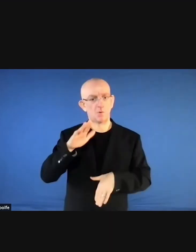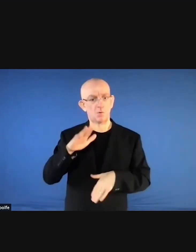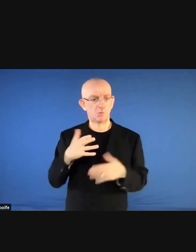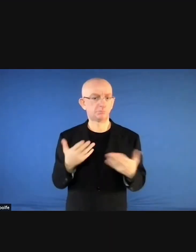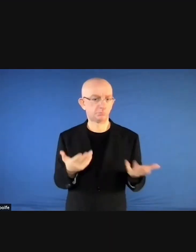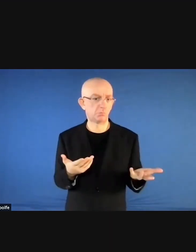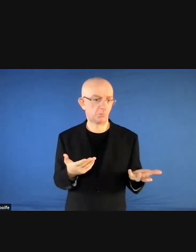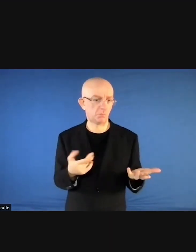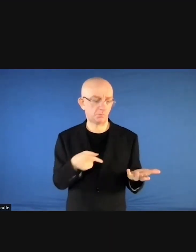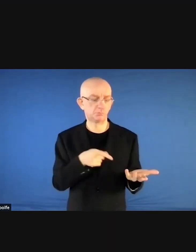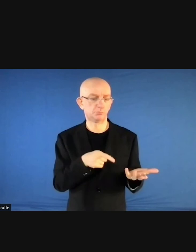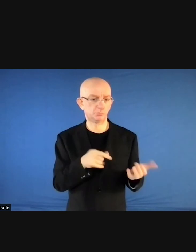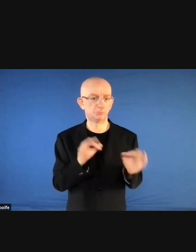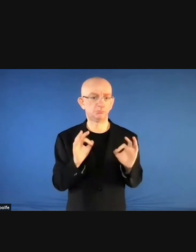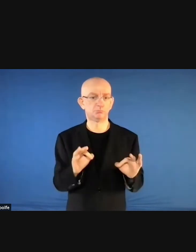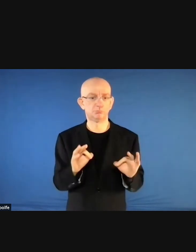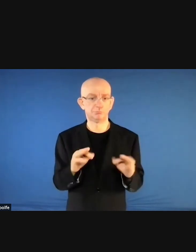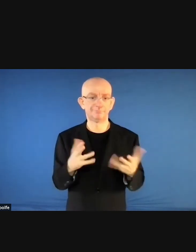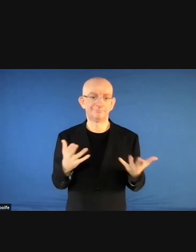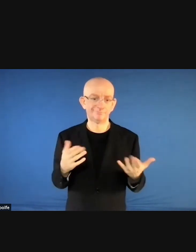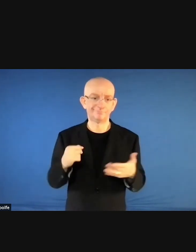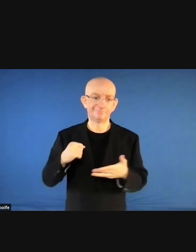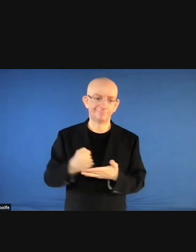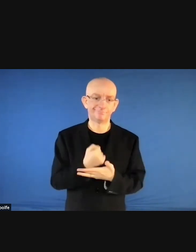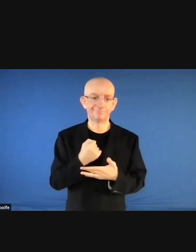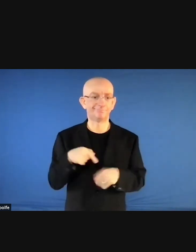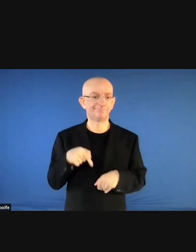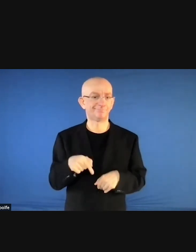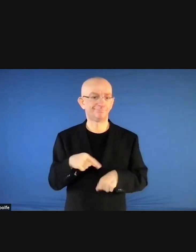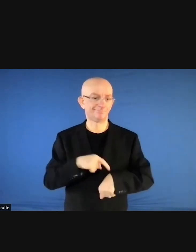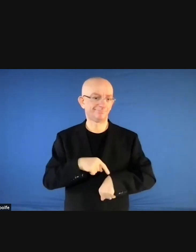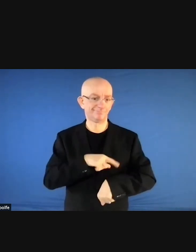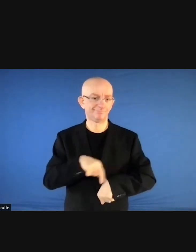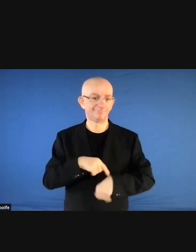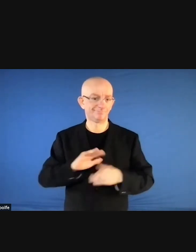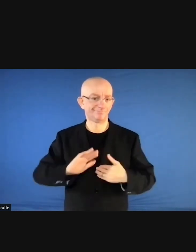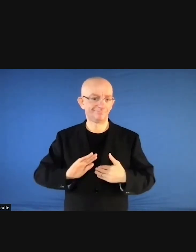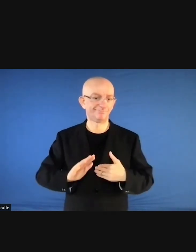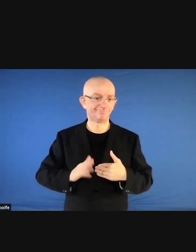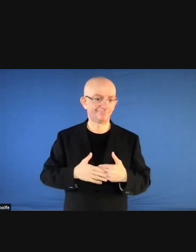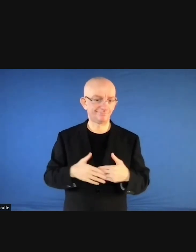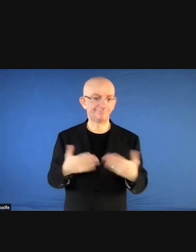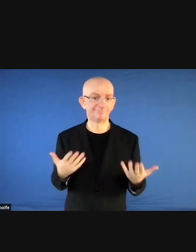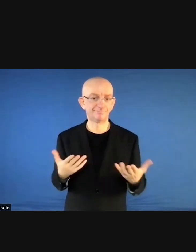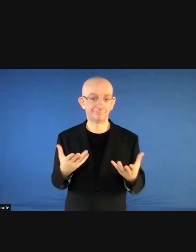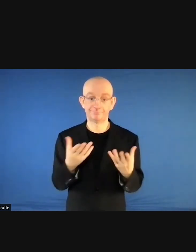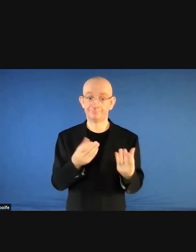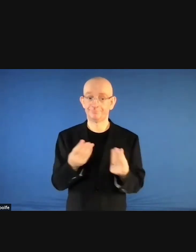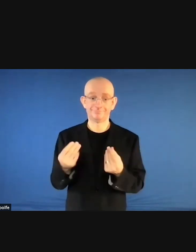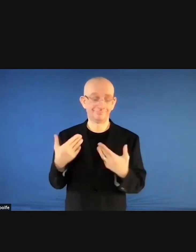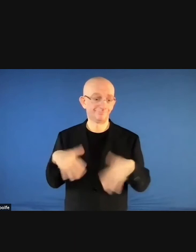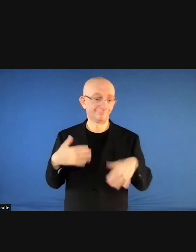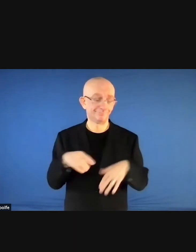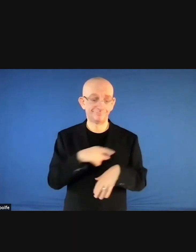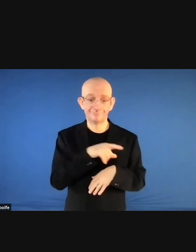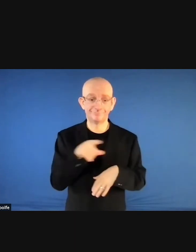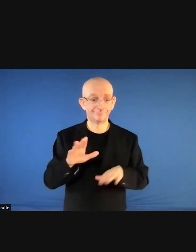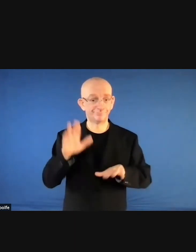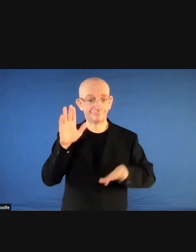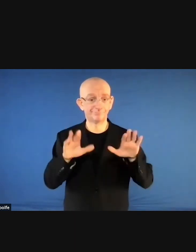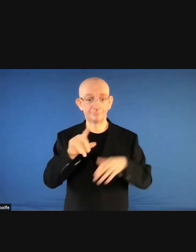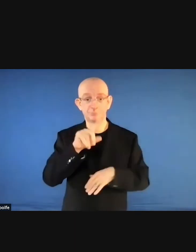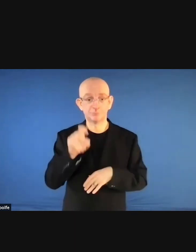to the end of our time. We do have many questions that we weren't able to address